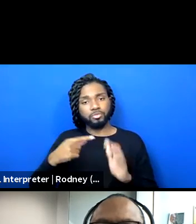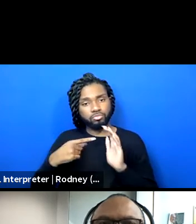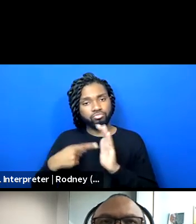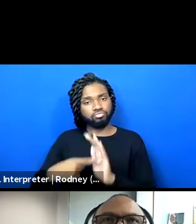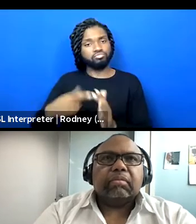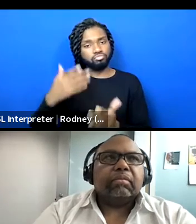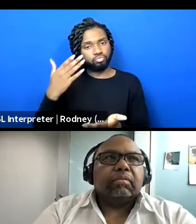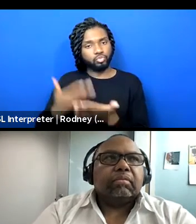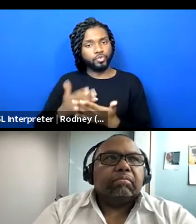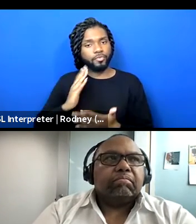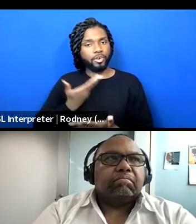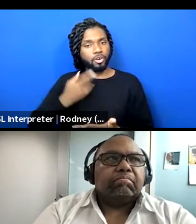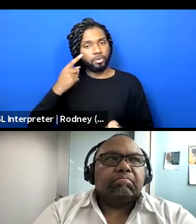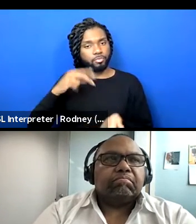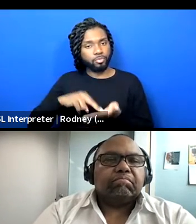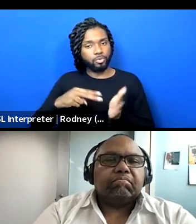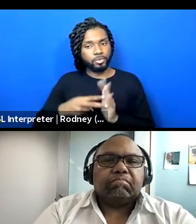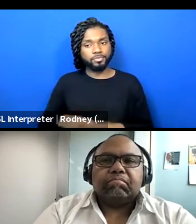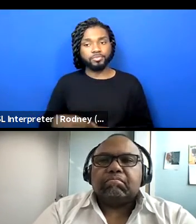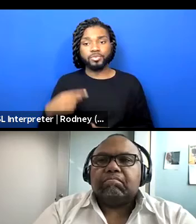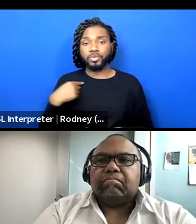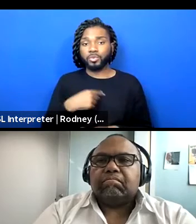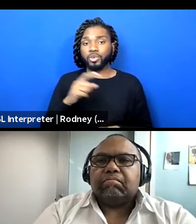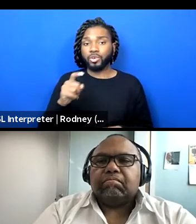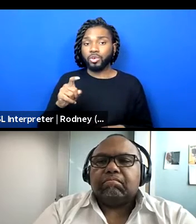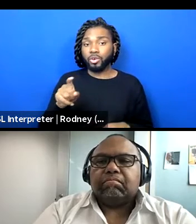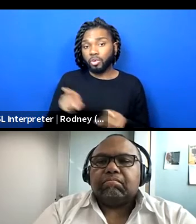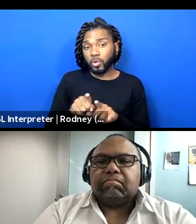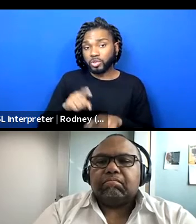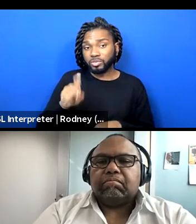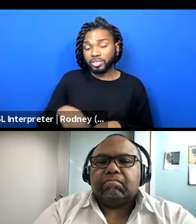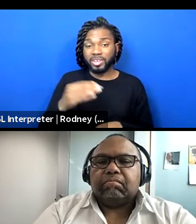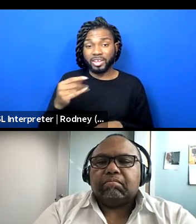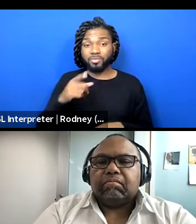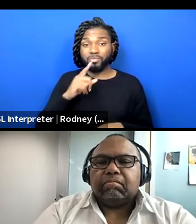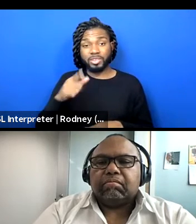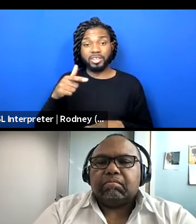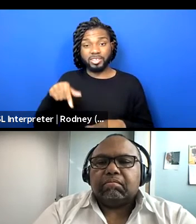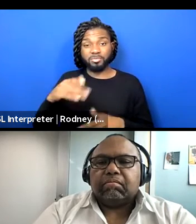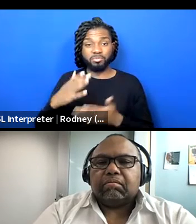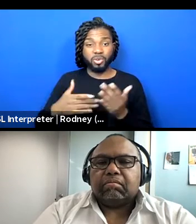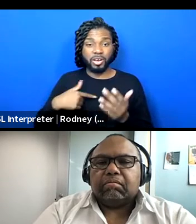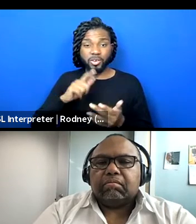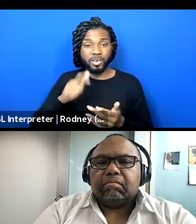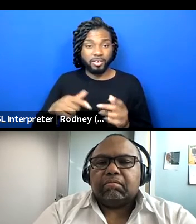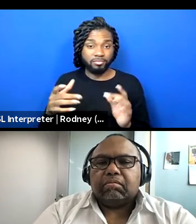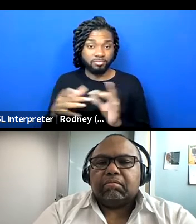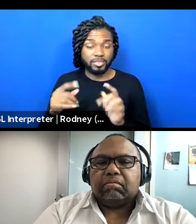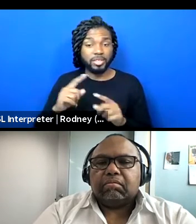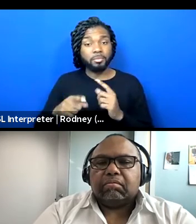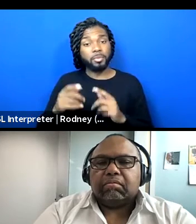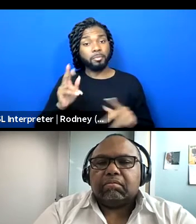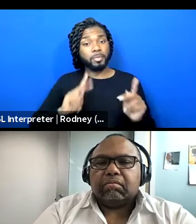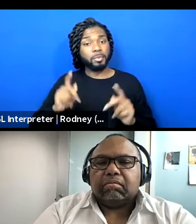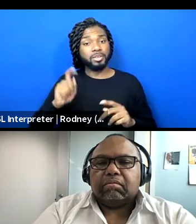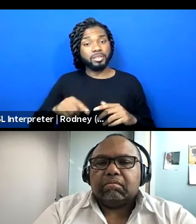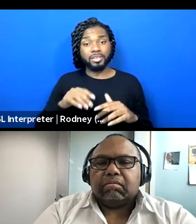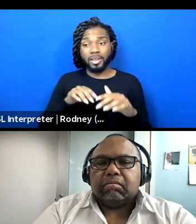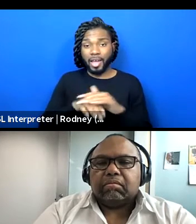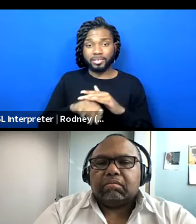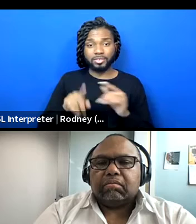purpose. We also need, and I don't know even how to do this, Lori, individuals need access to